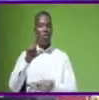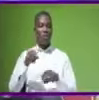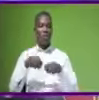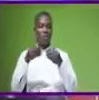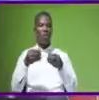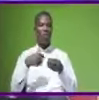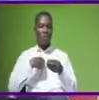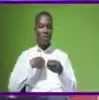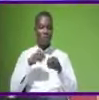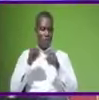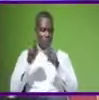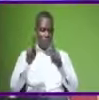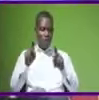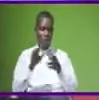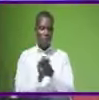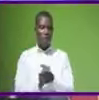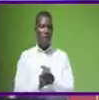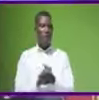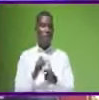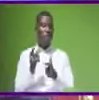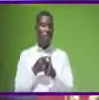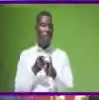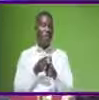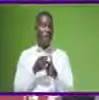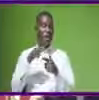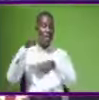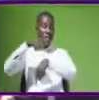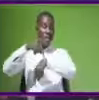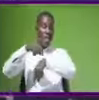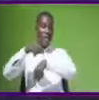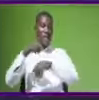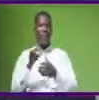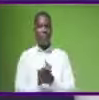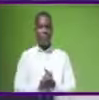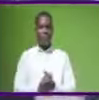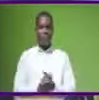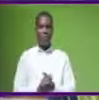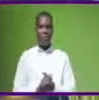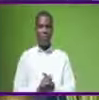kwenjan. My first time.